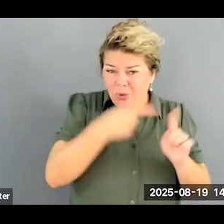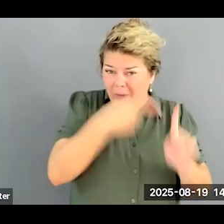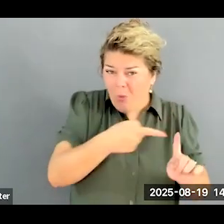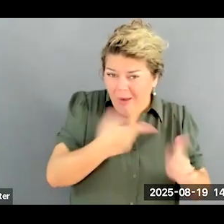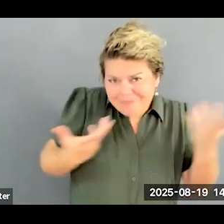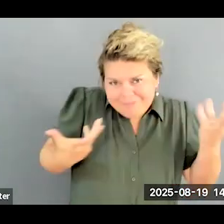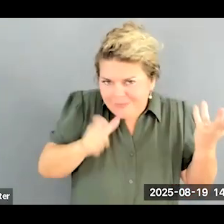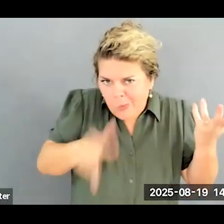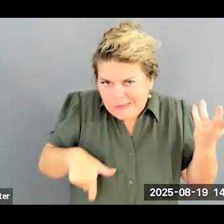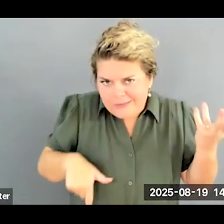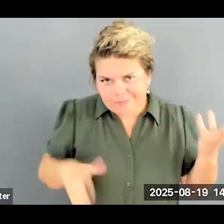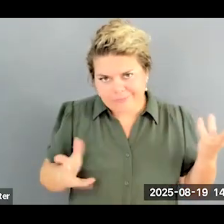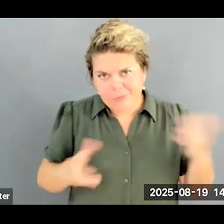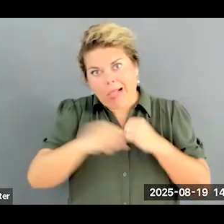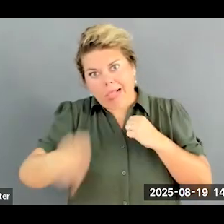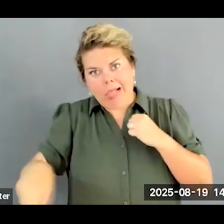photo.